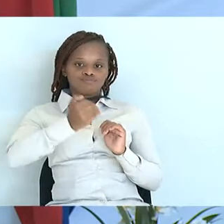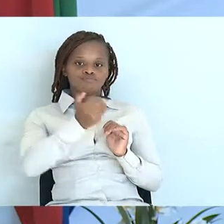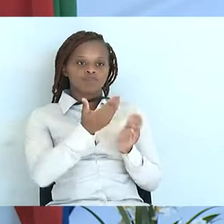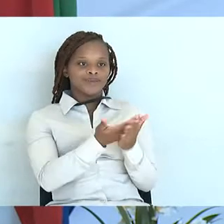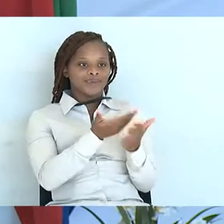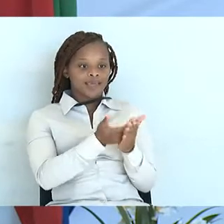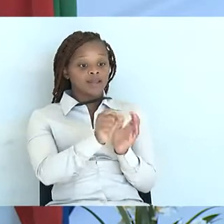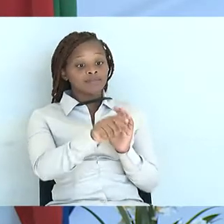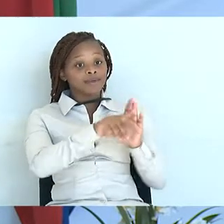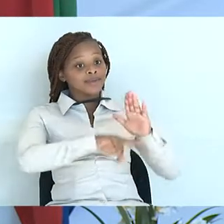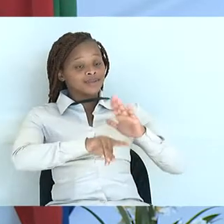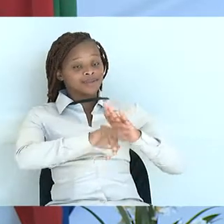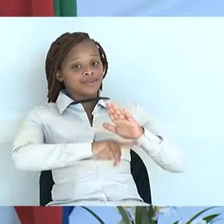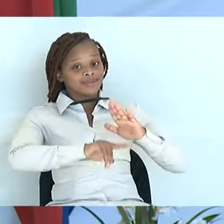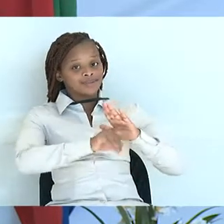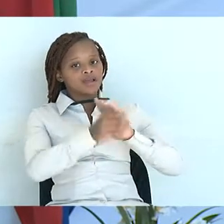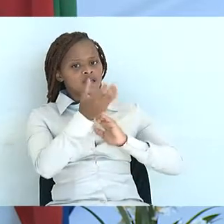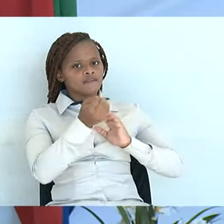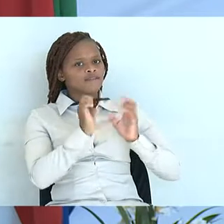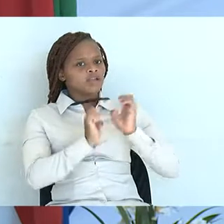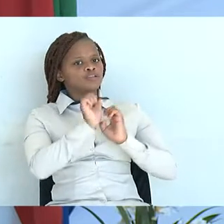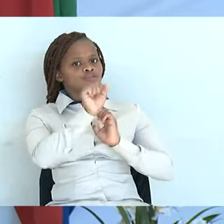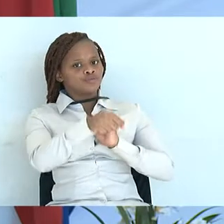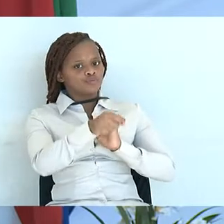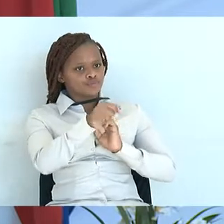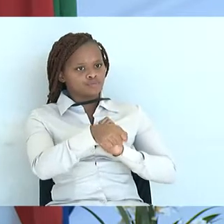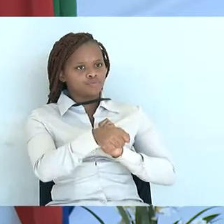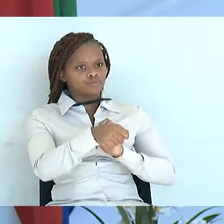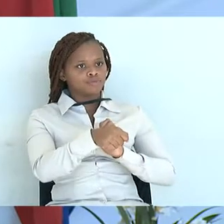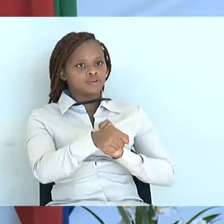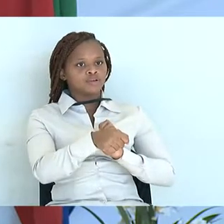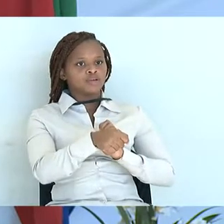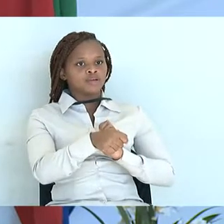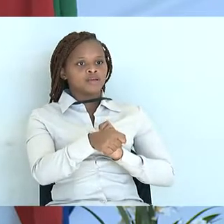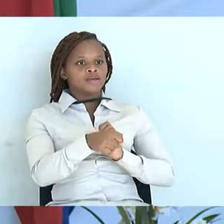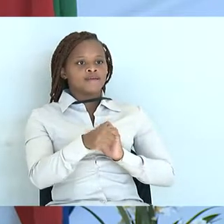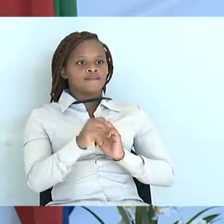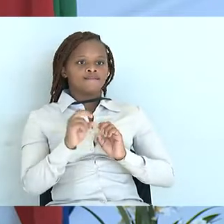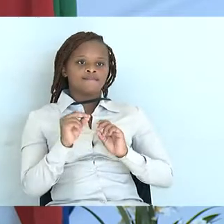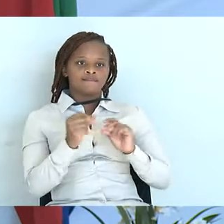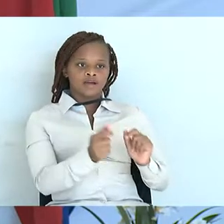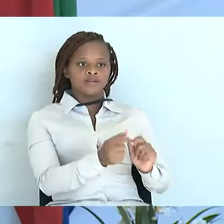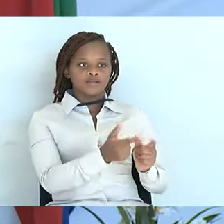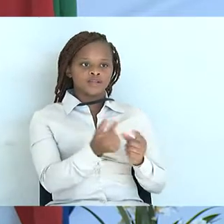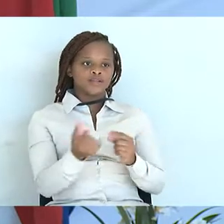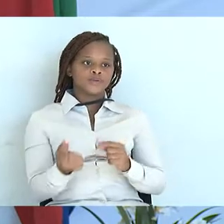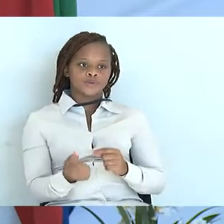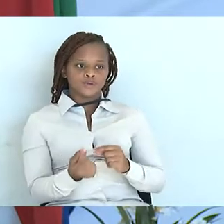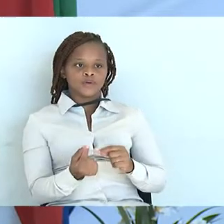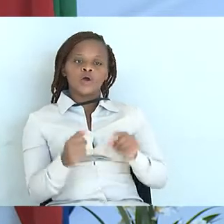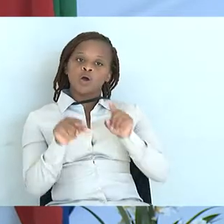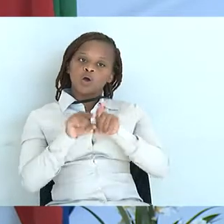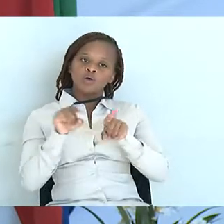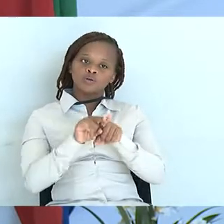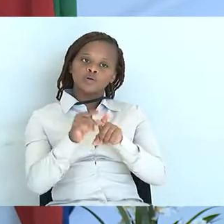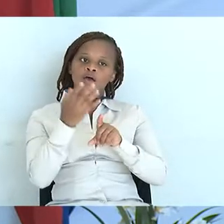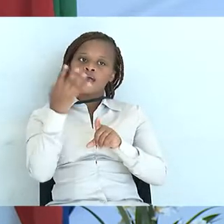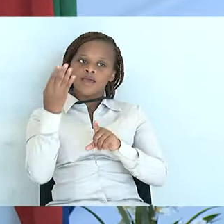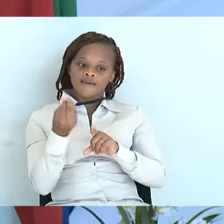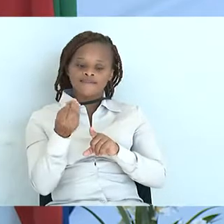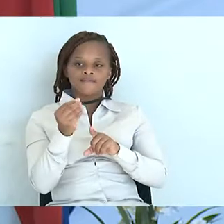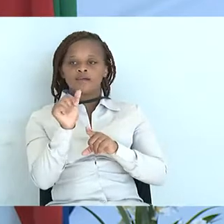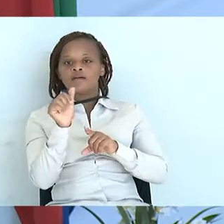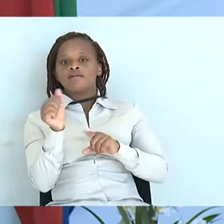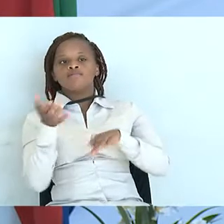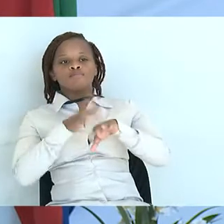fastest wind. And this fastest wind, even the offshore, we also have a lot of offshore wind.